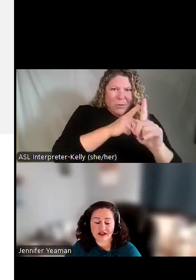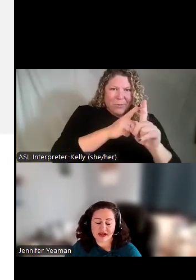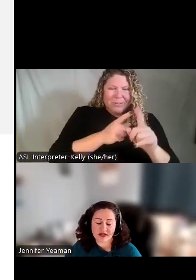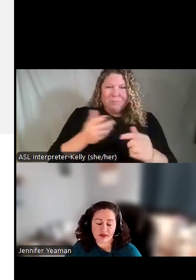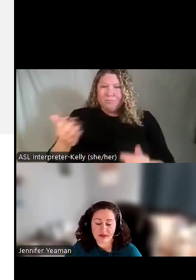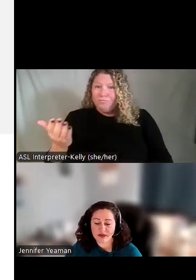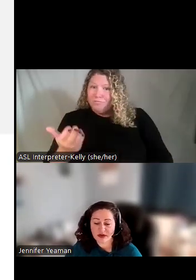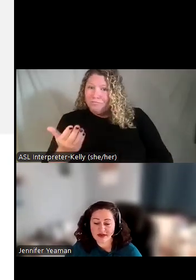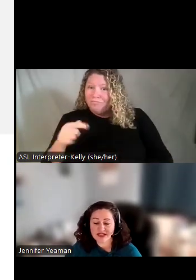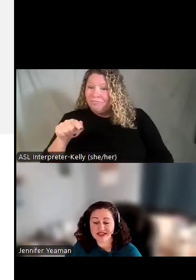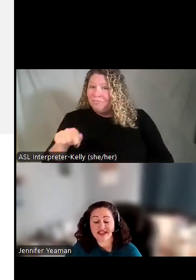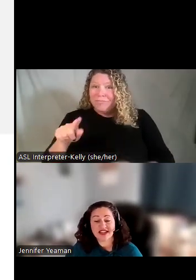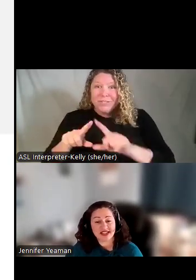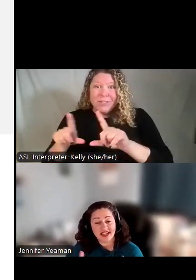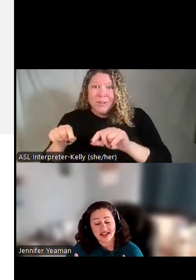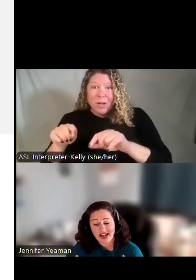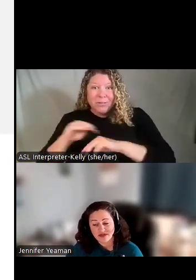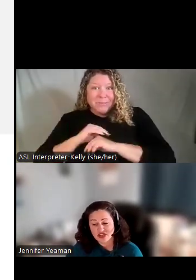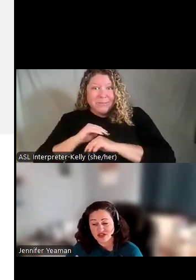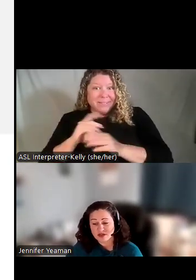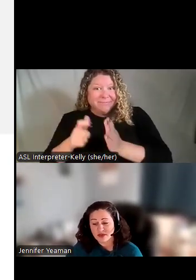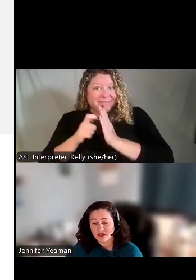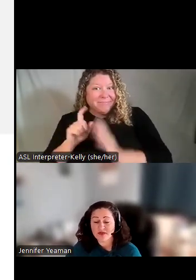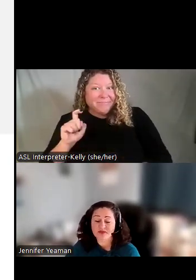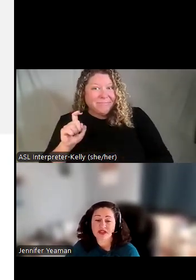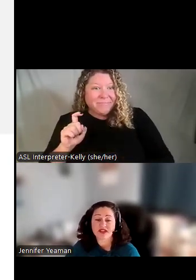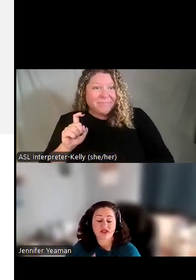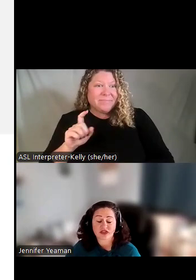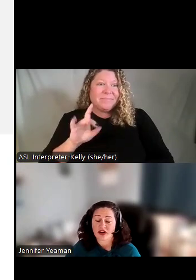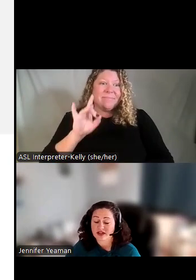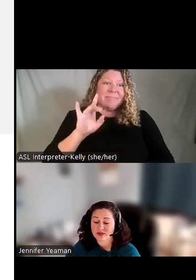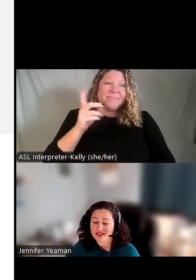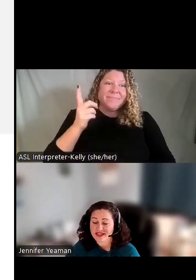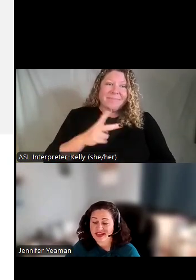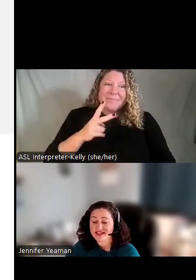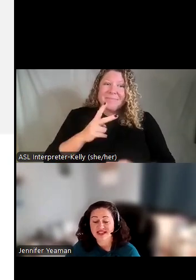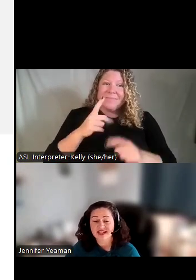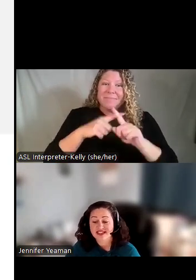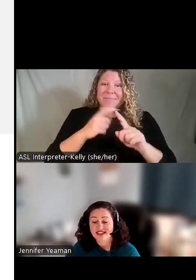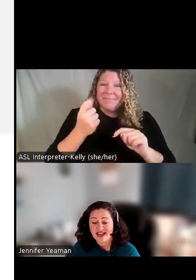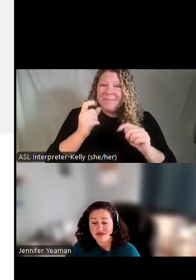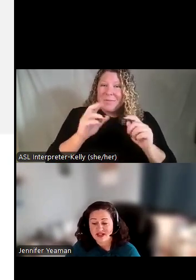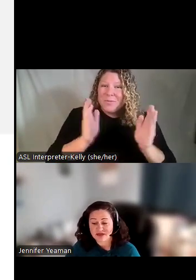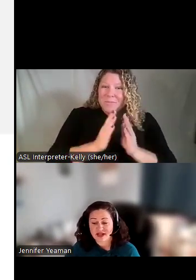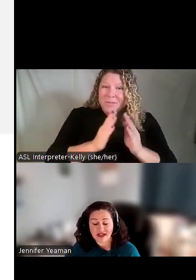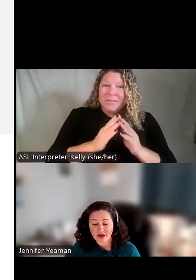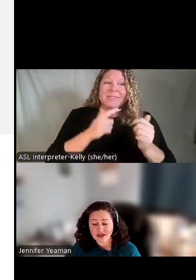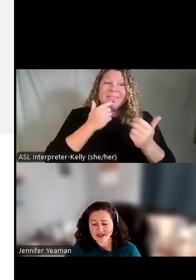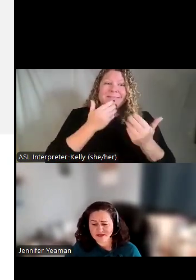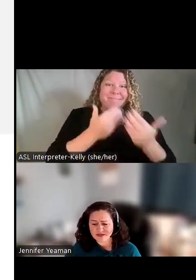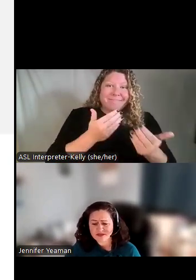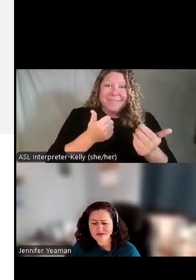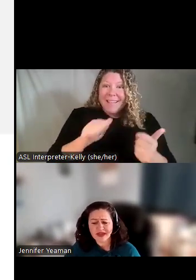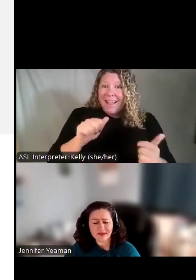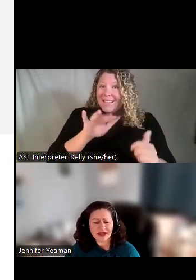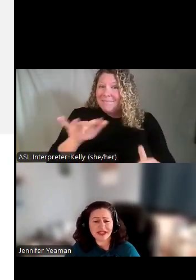Does our card meet the minimum requirements? Is it 8.5 inches or smaller? Does your card express thanks? Does it have any spelling